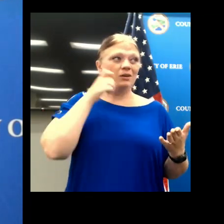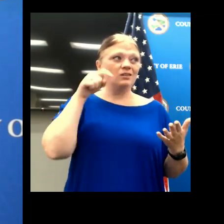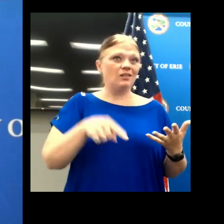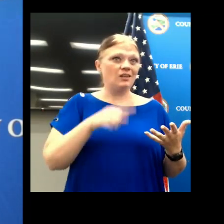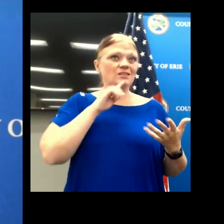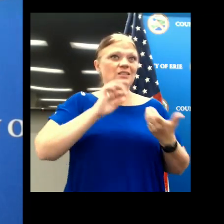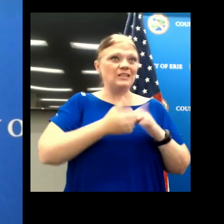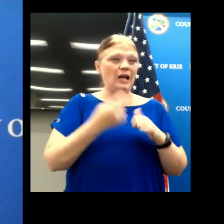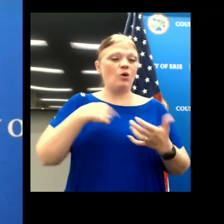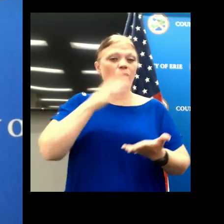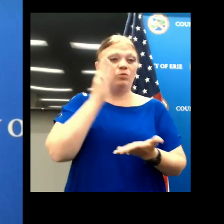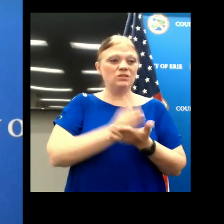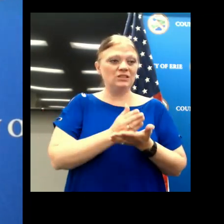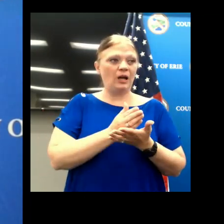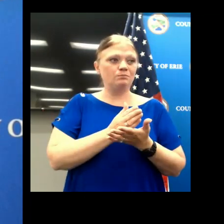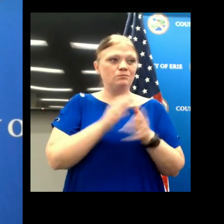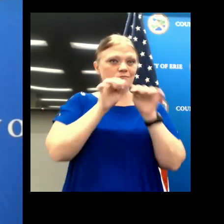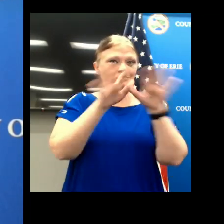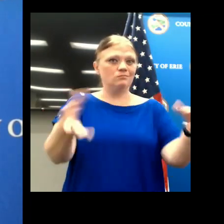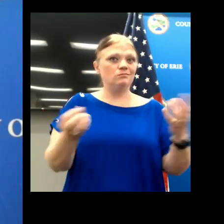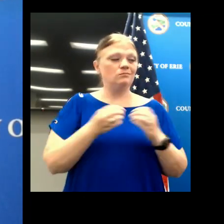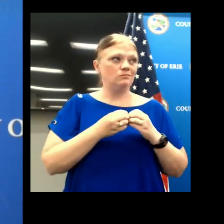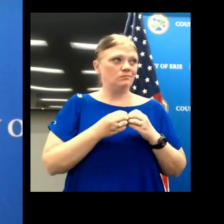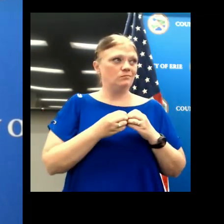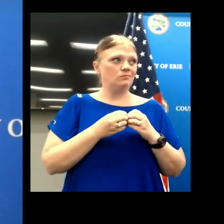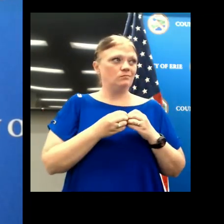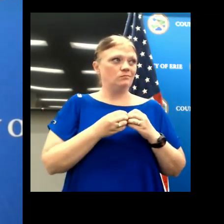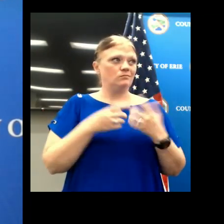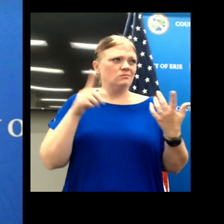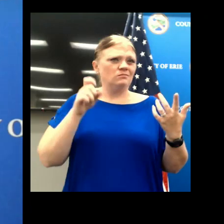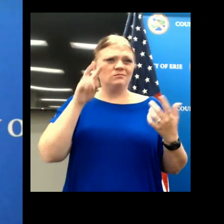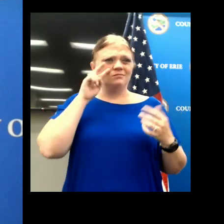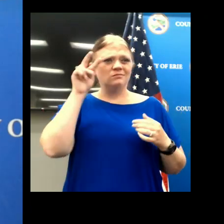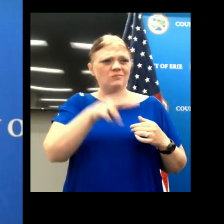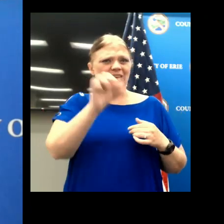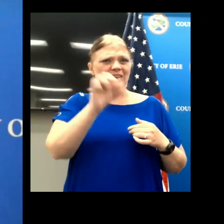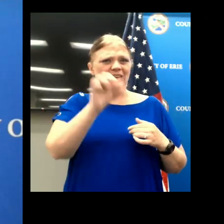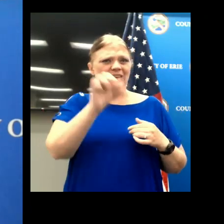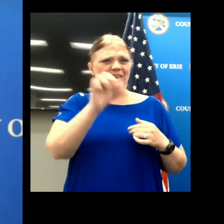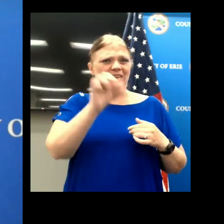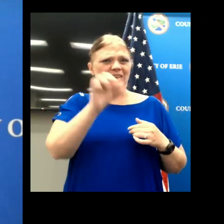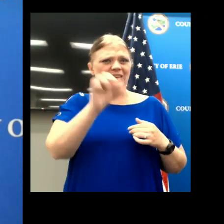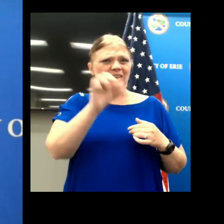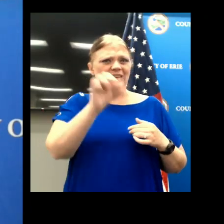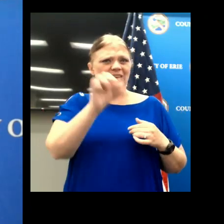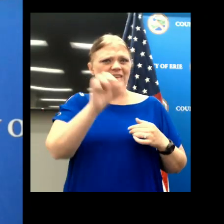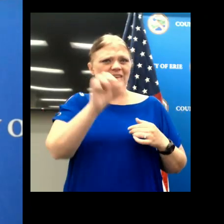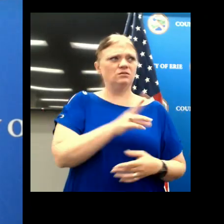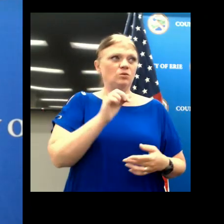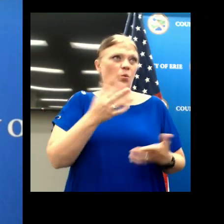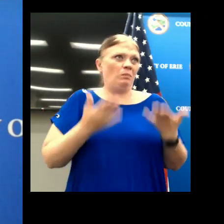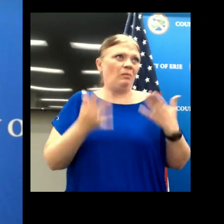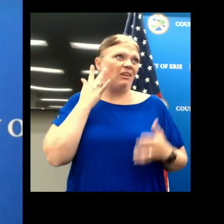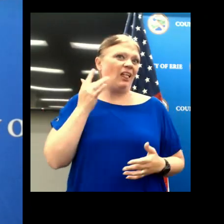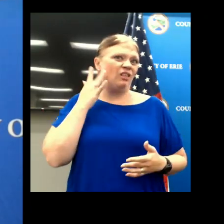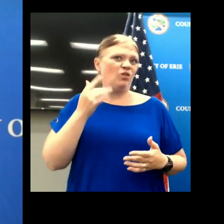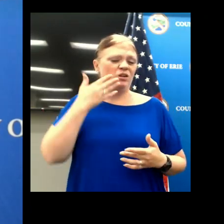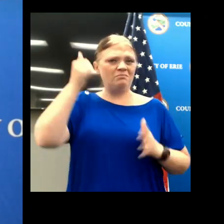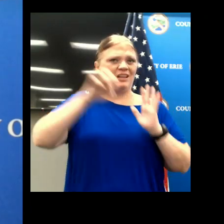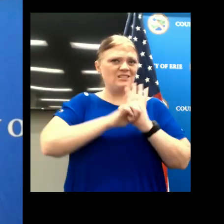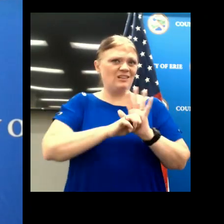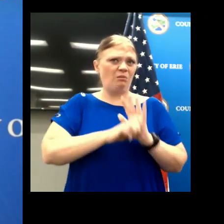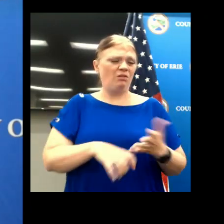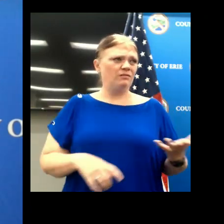going to stop the further contraction. All we got to do is look at what happened in the South, the Midwest, or maybe California is the best